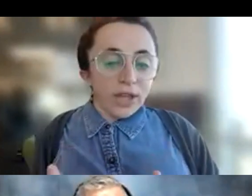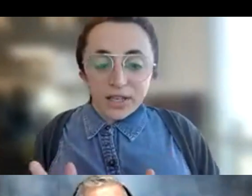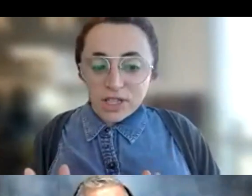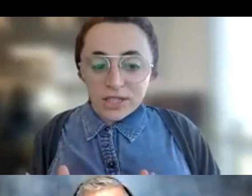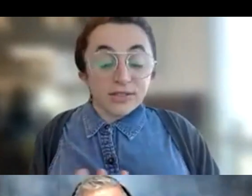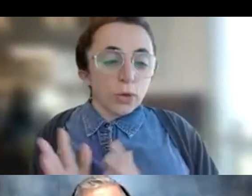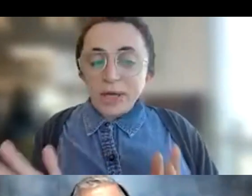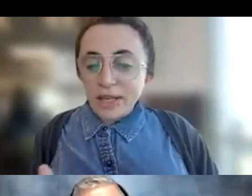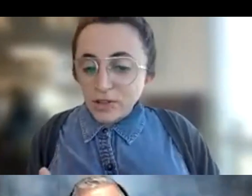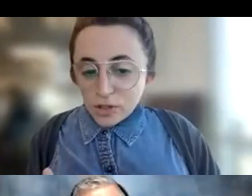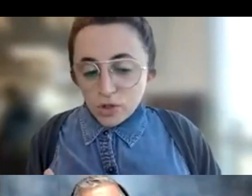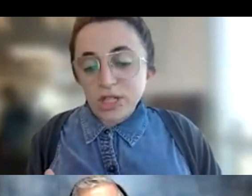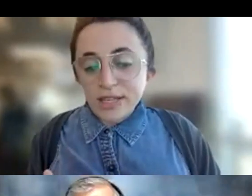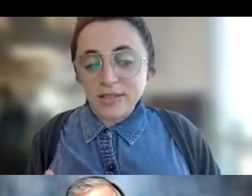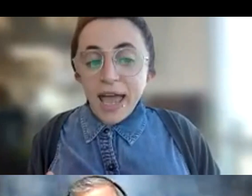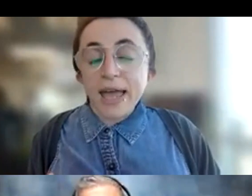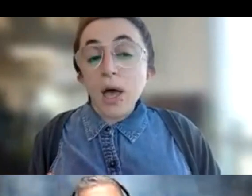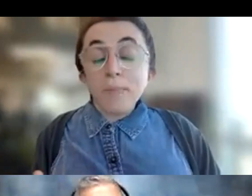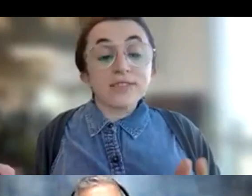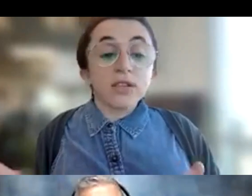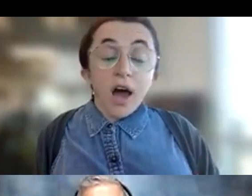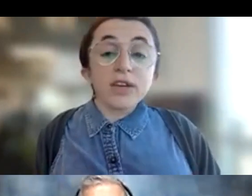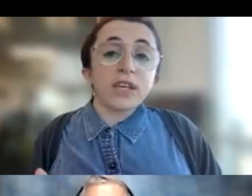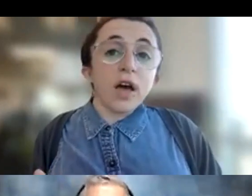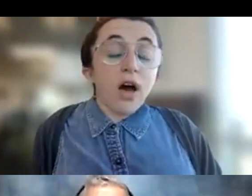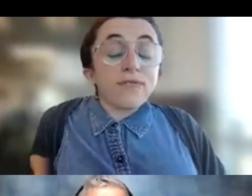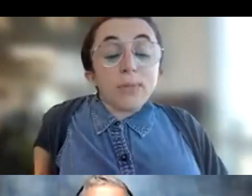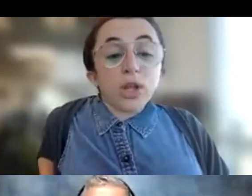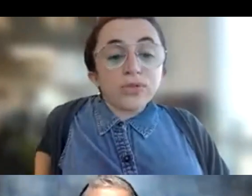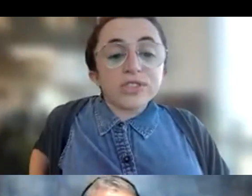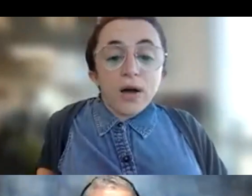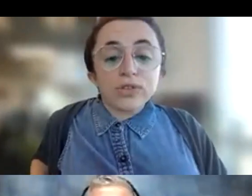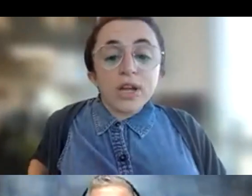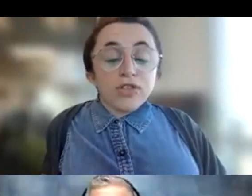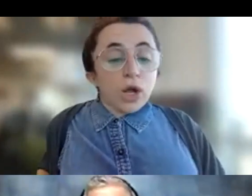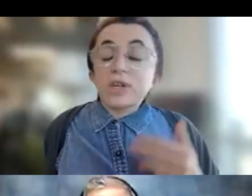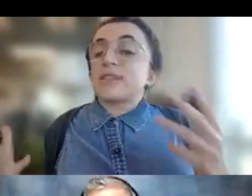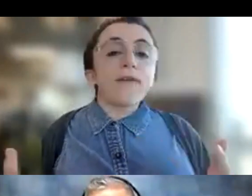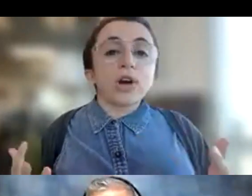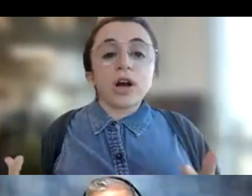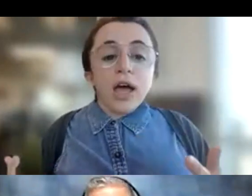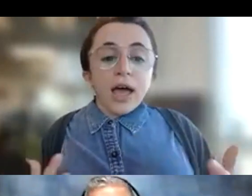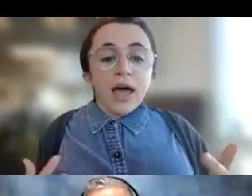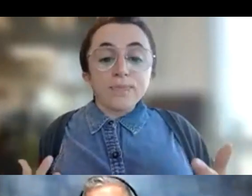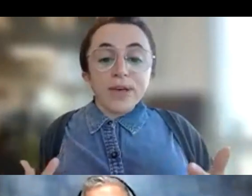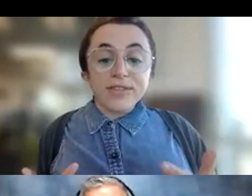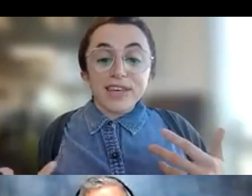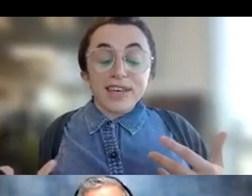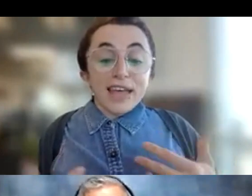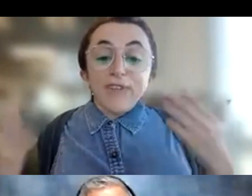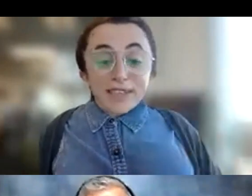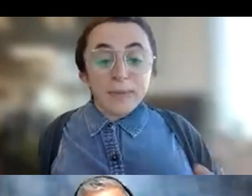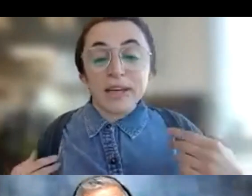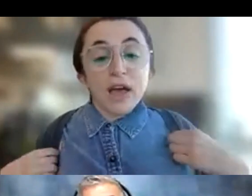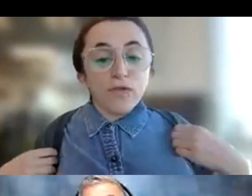of all ages still being institutionalized today. But as a lot of them closed down, there was never